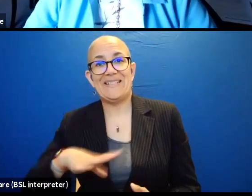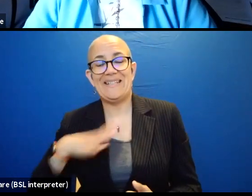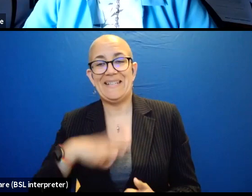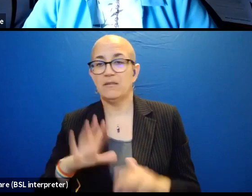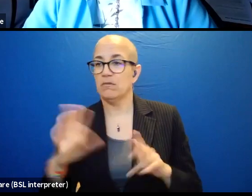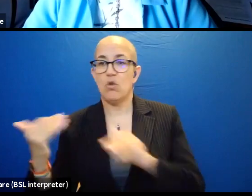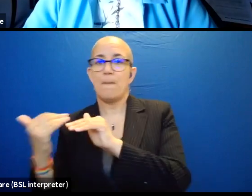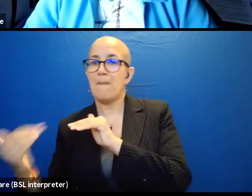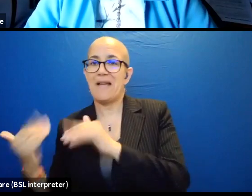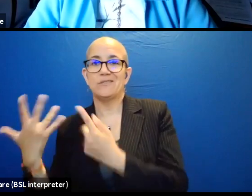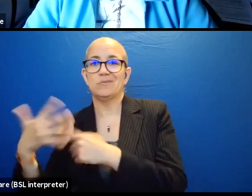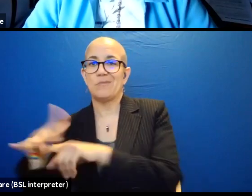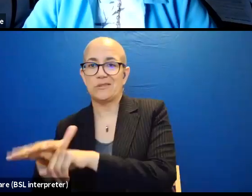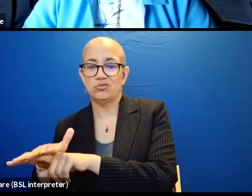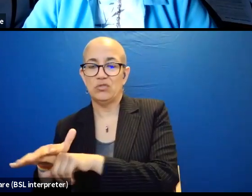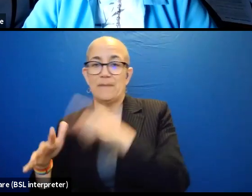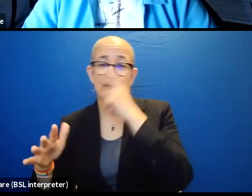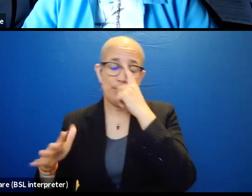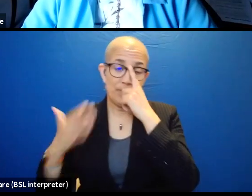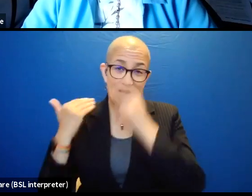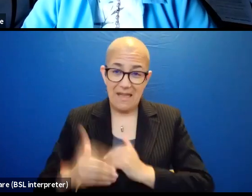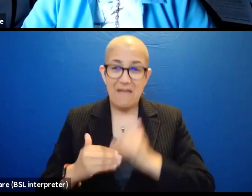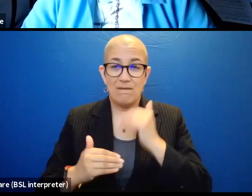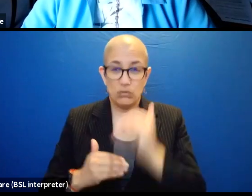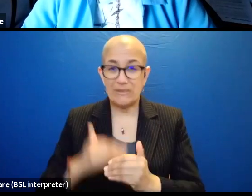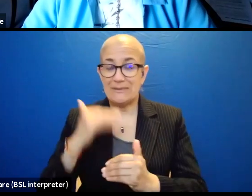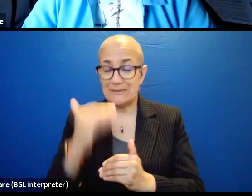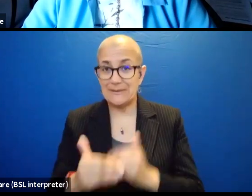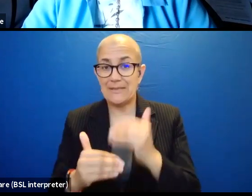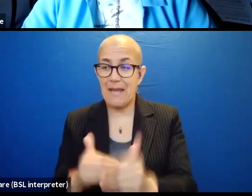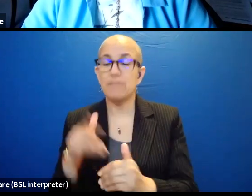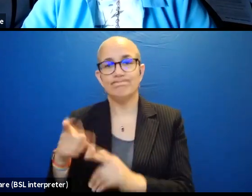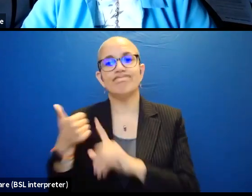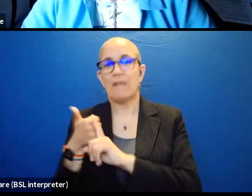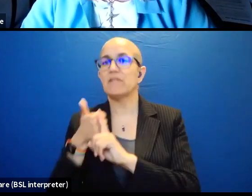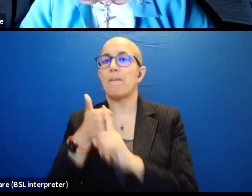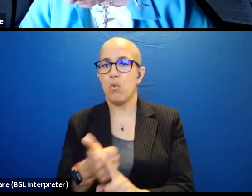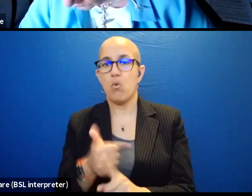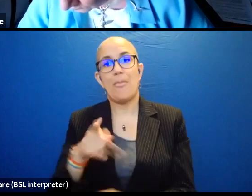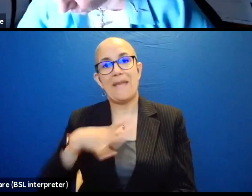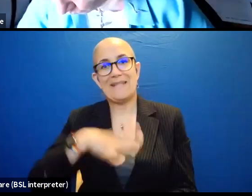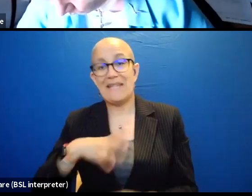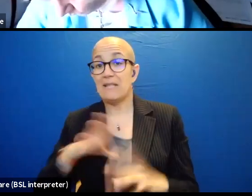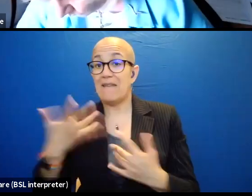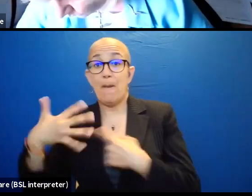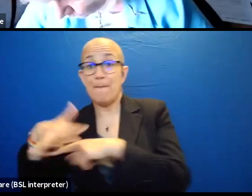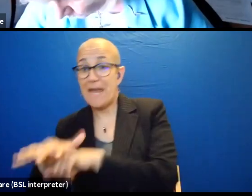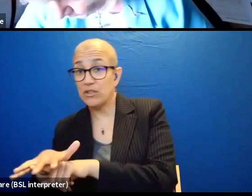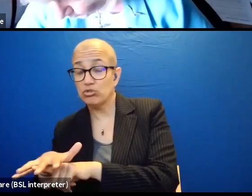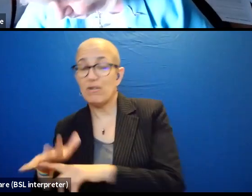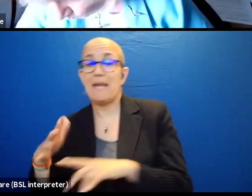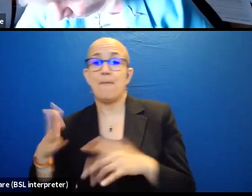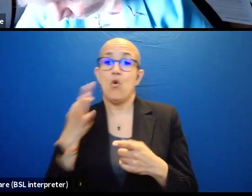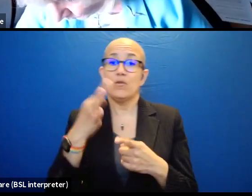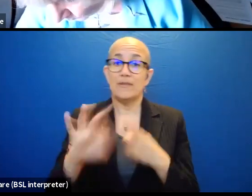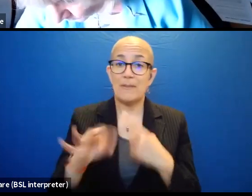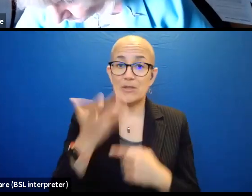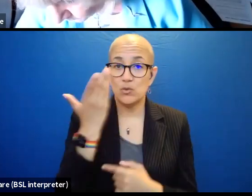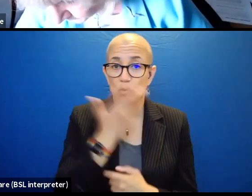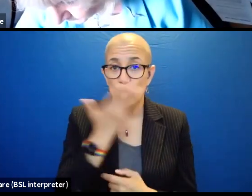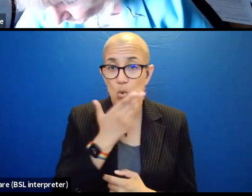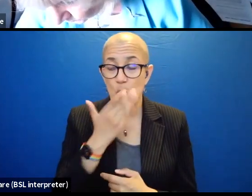in the system, every step of the way, have the support that they need, whether it be in a mainstream school, whether it be in a special school.